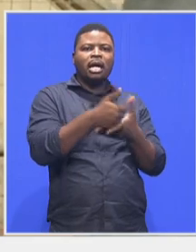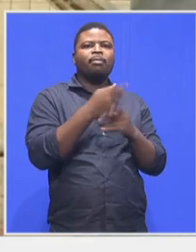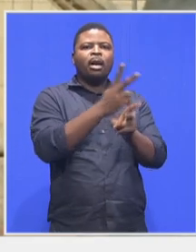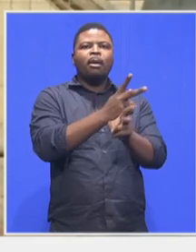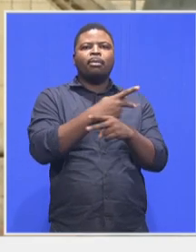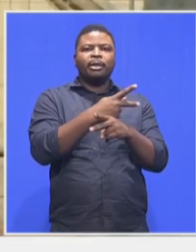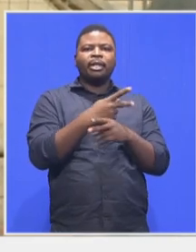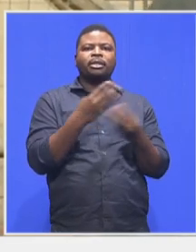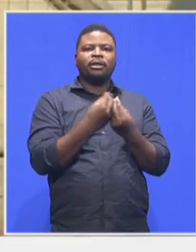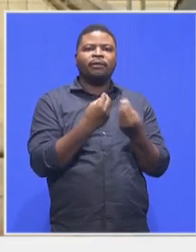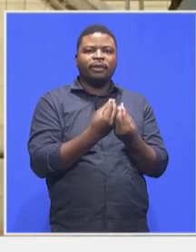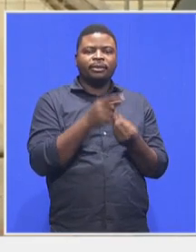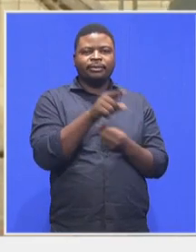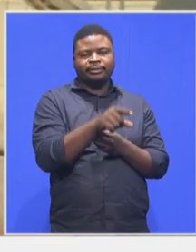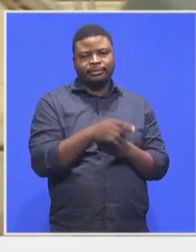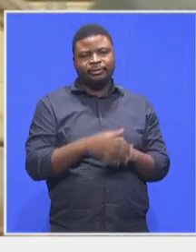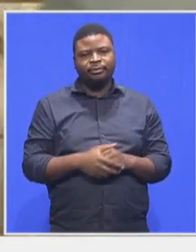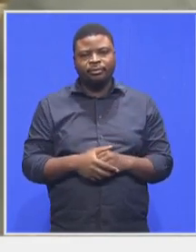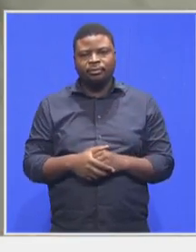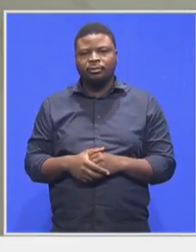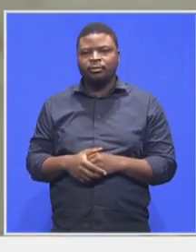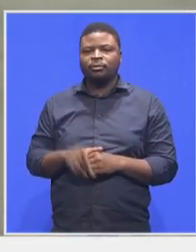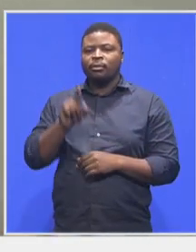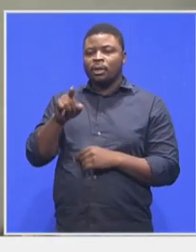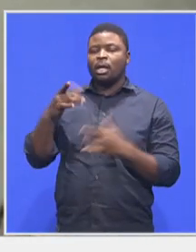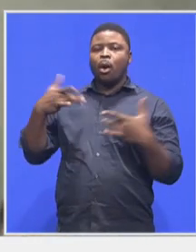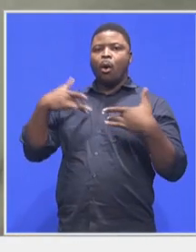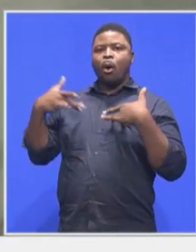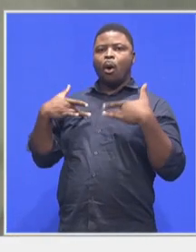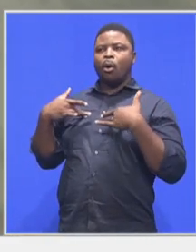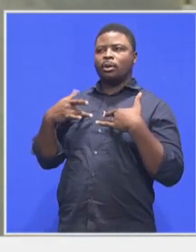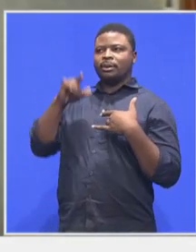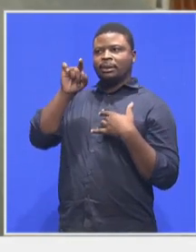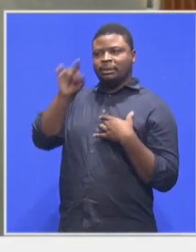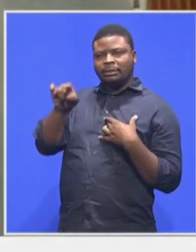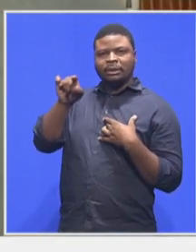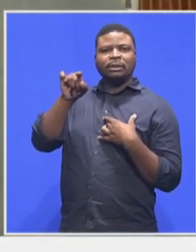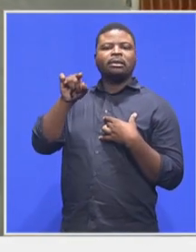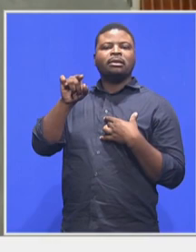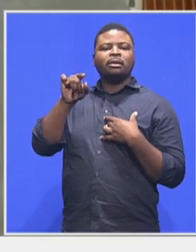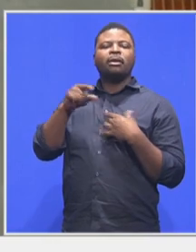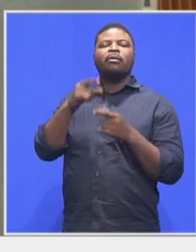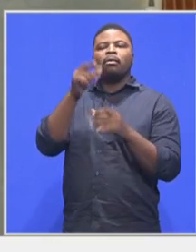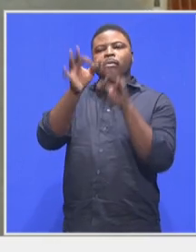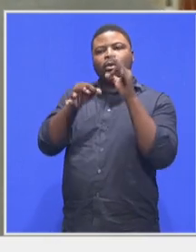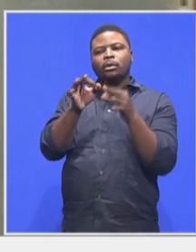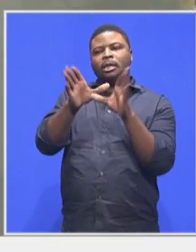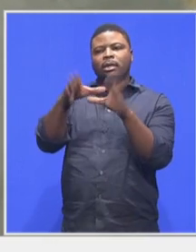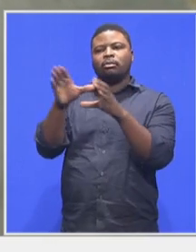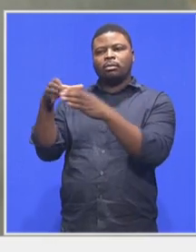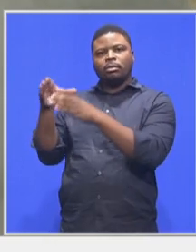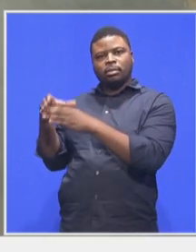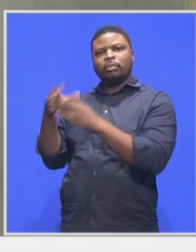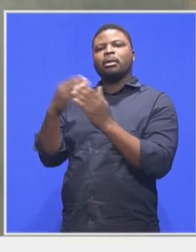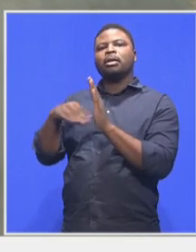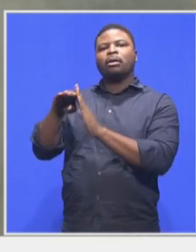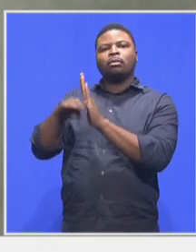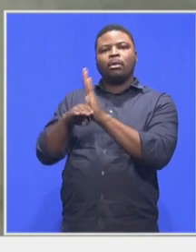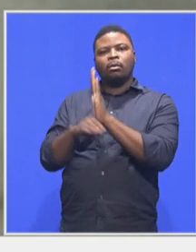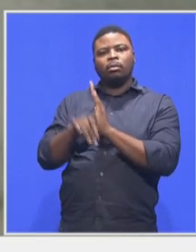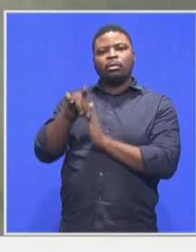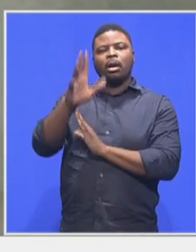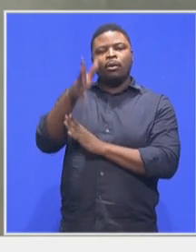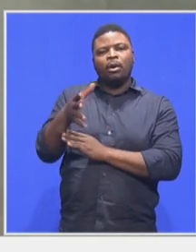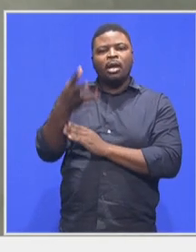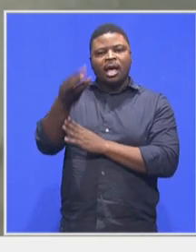the concern from the opposition parties is that perhaps maybe this kind of program will probably see a similar situation like